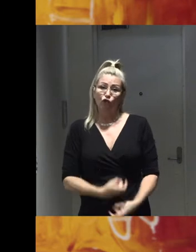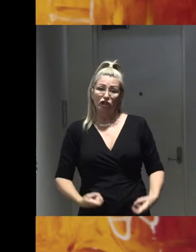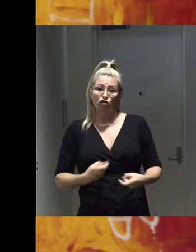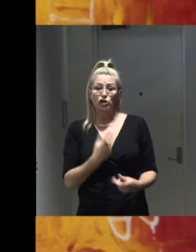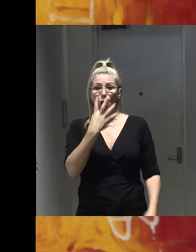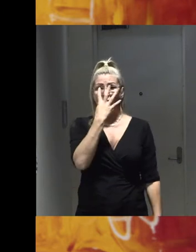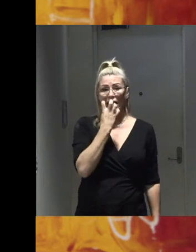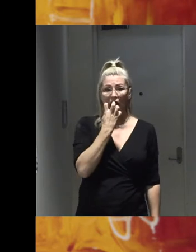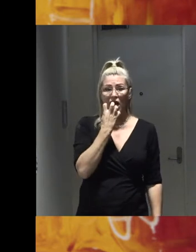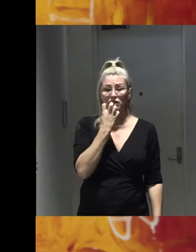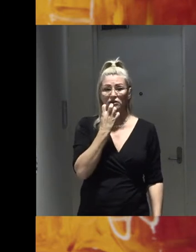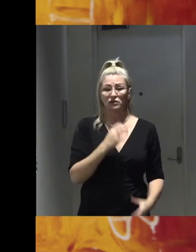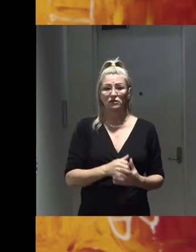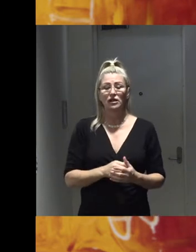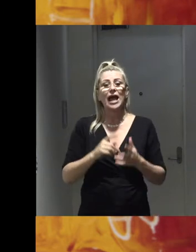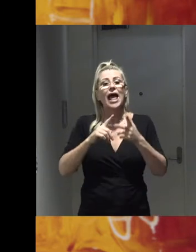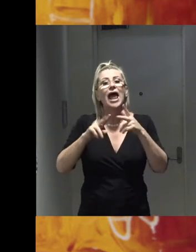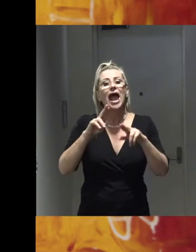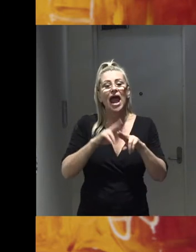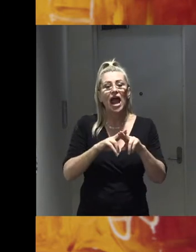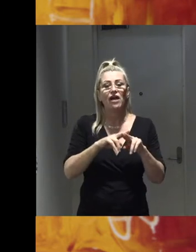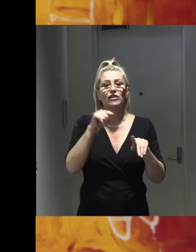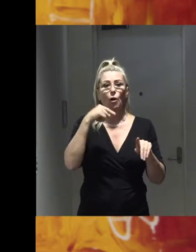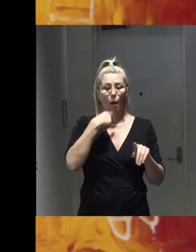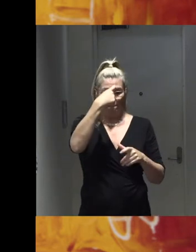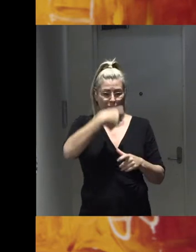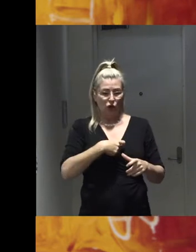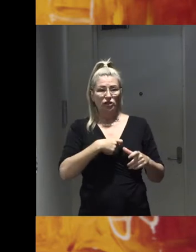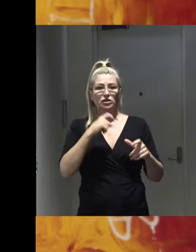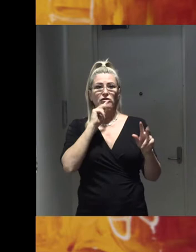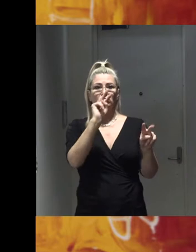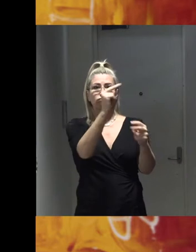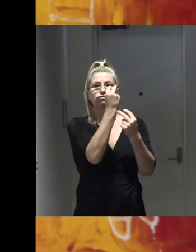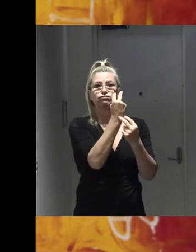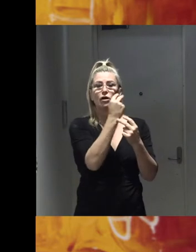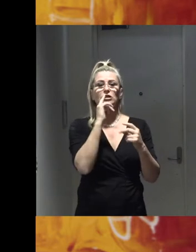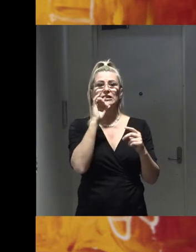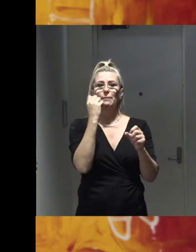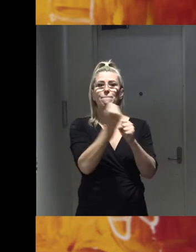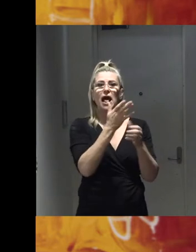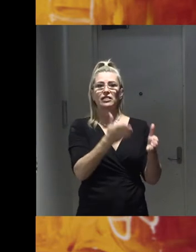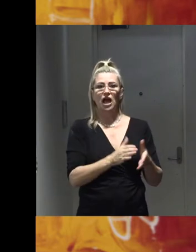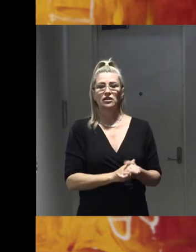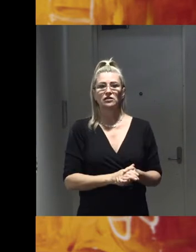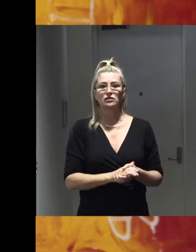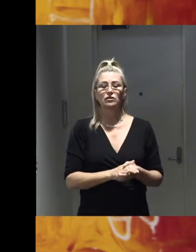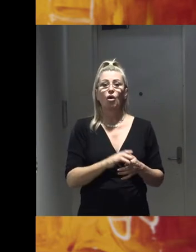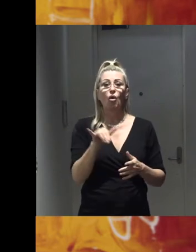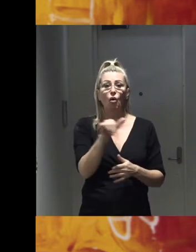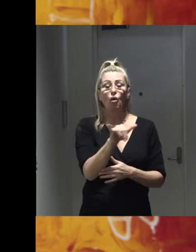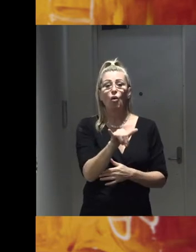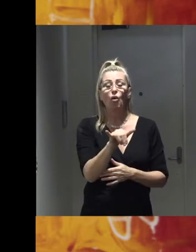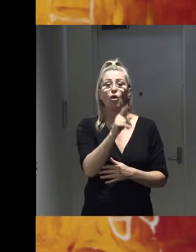anger, if someone sees themselves as not making the sufficient progress, or if the striving towards